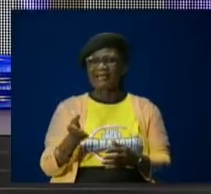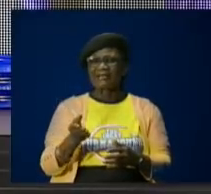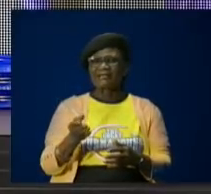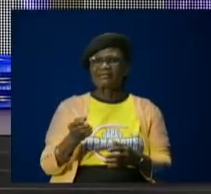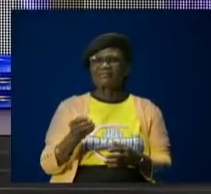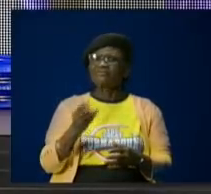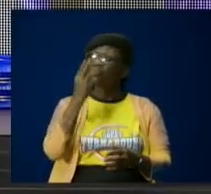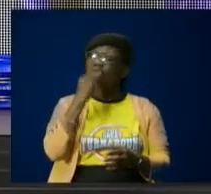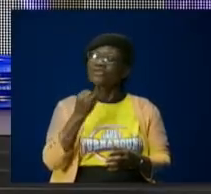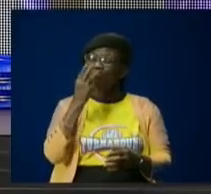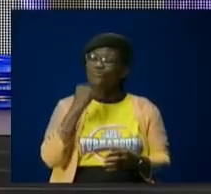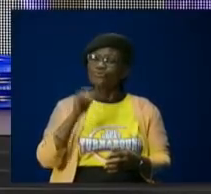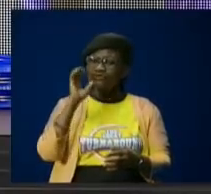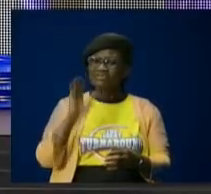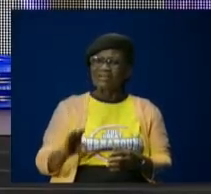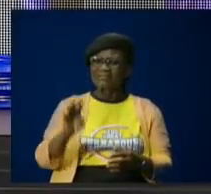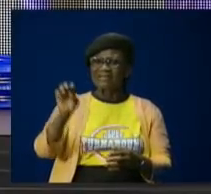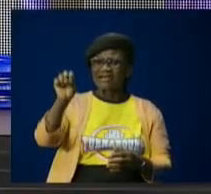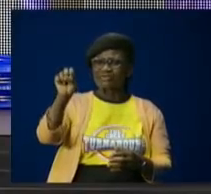Hebrews chapter 12,